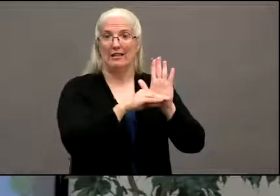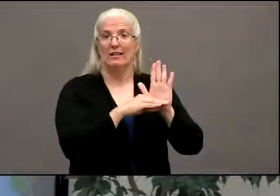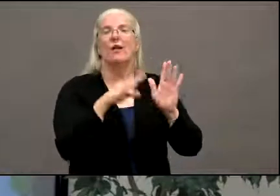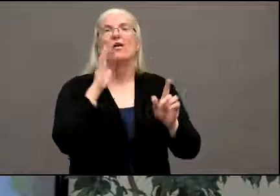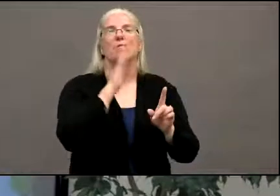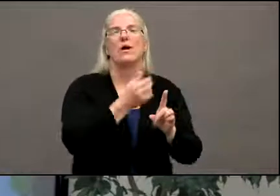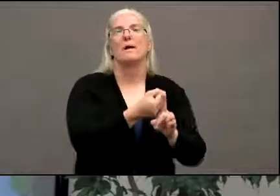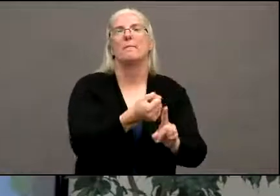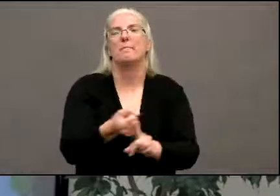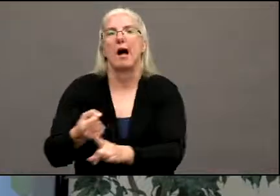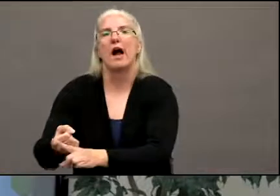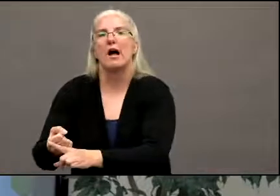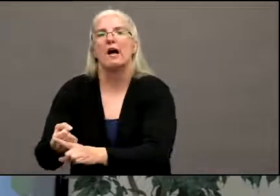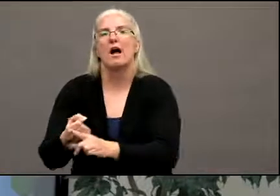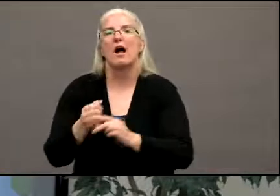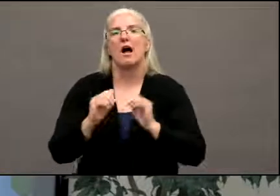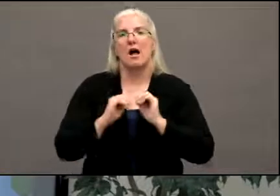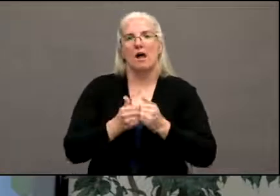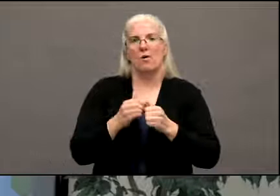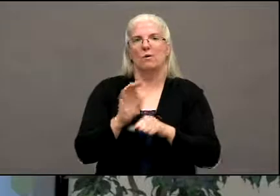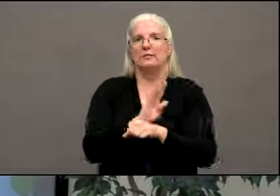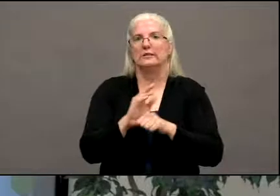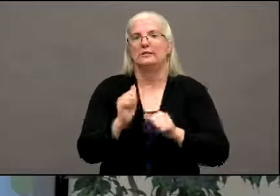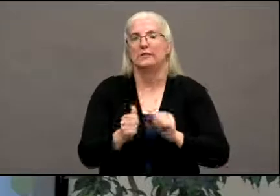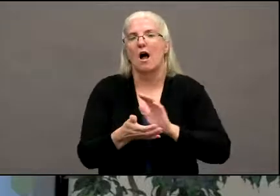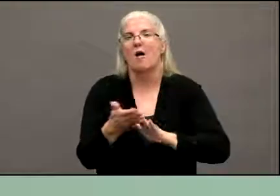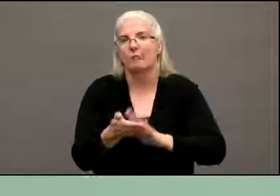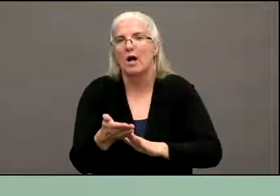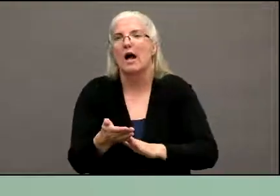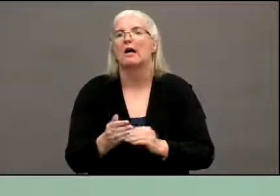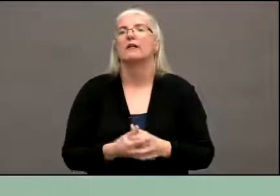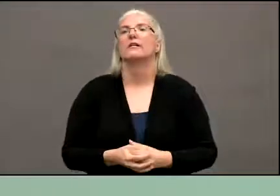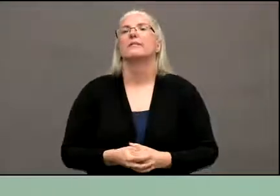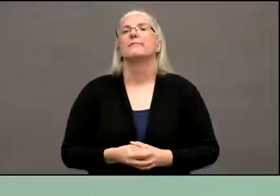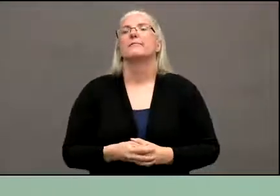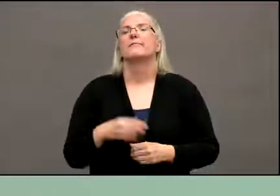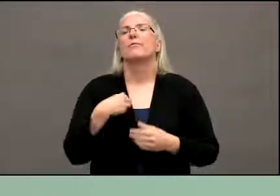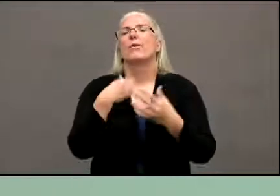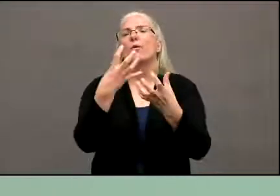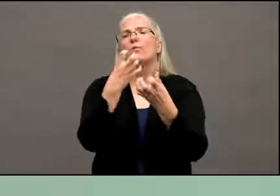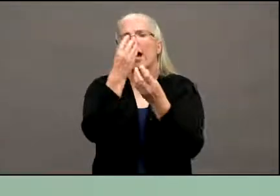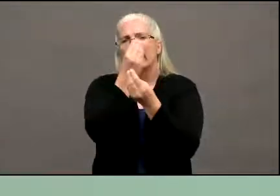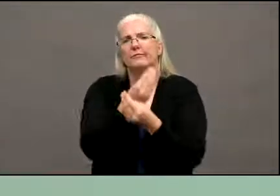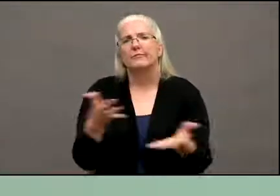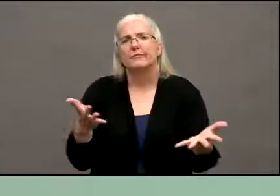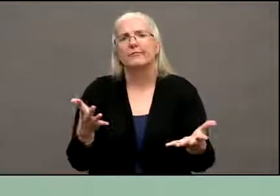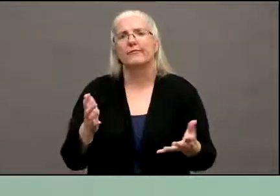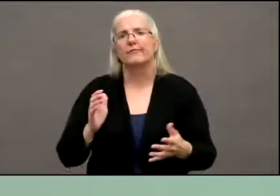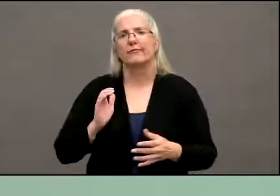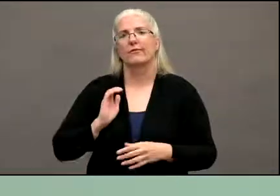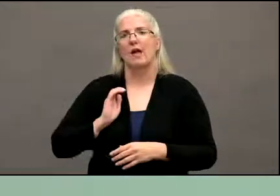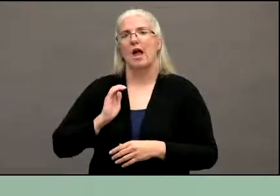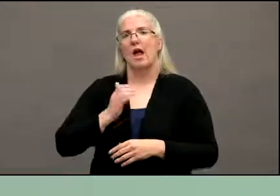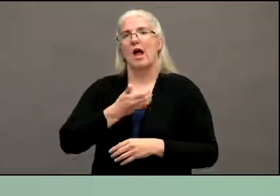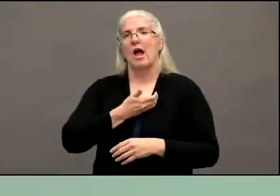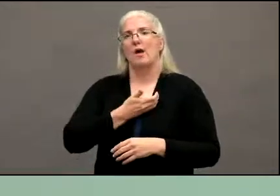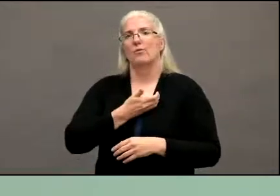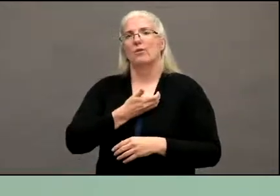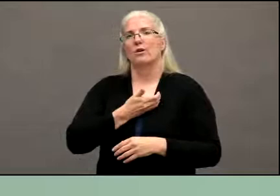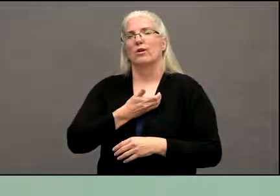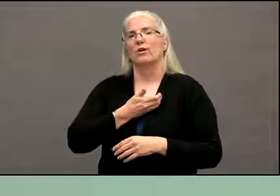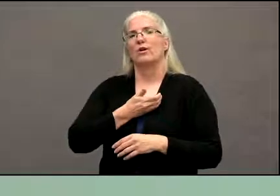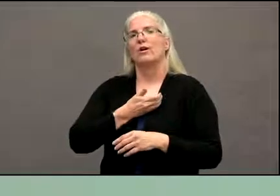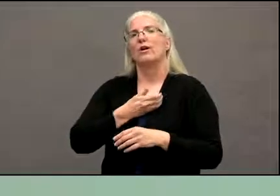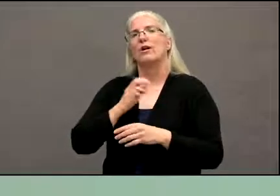differently. So I want to just let everybody know that I want to give a shout out to our estheticians, our electrologists,